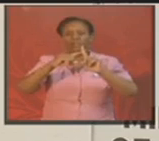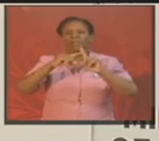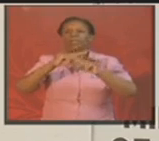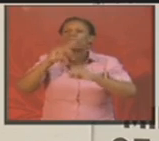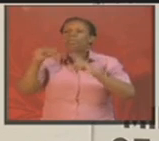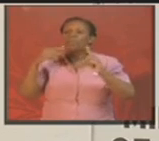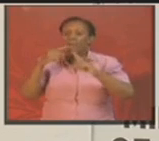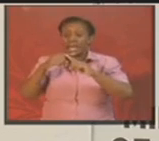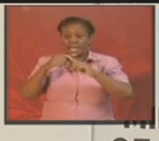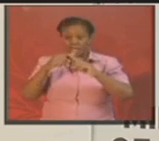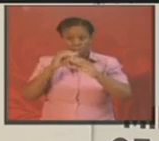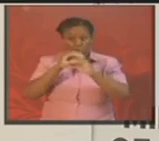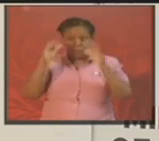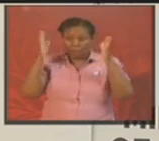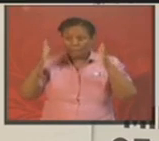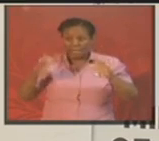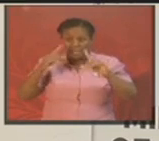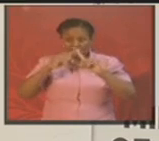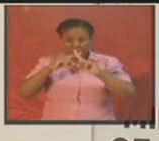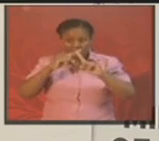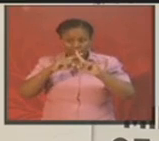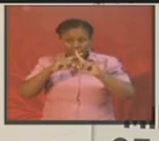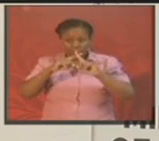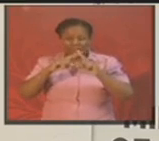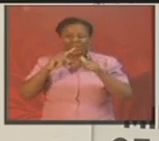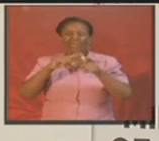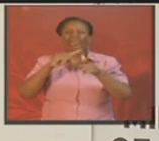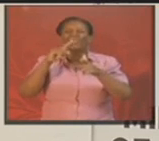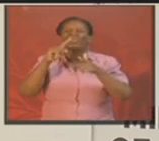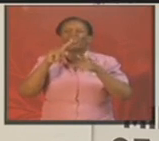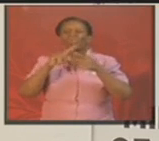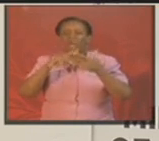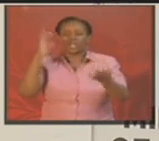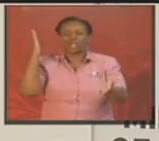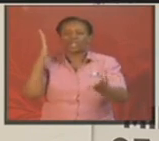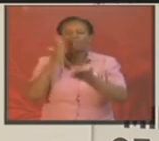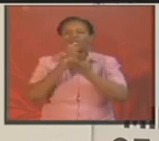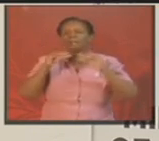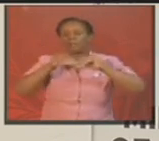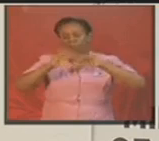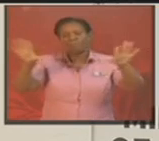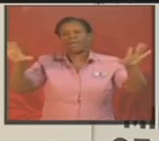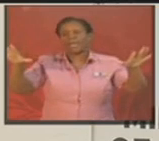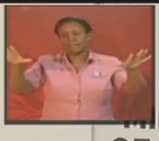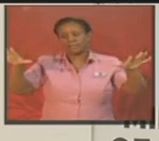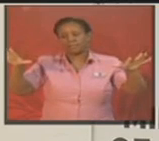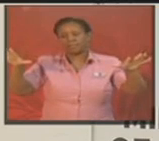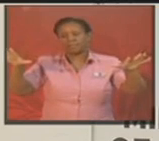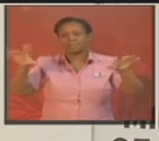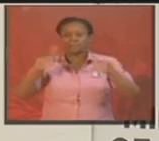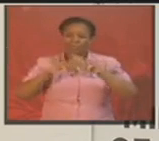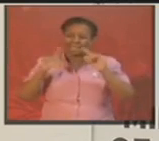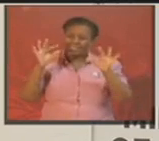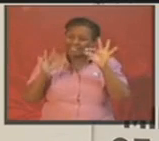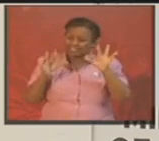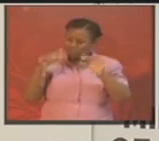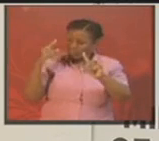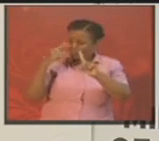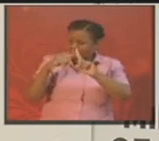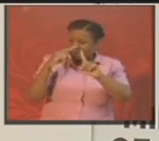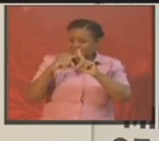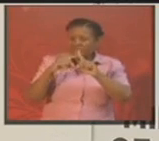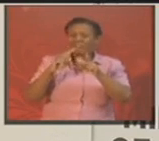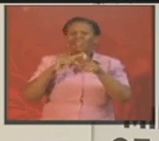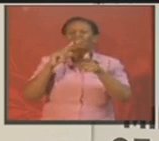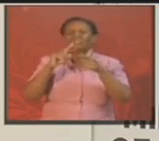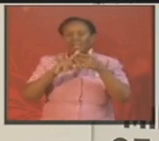with the virus, there's always going to be some level of transmission between either overtly ill or